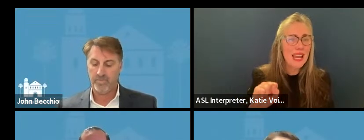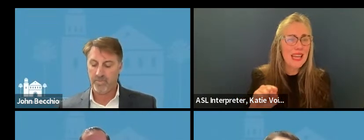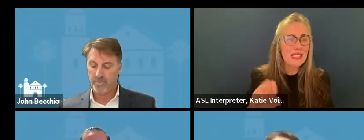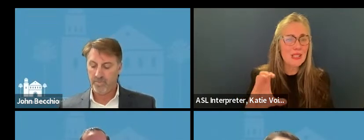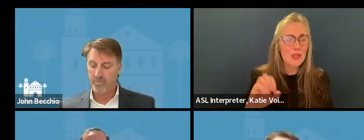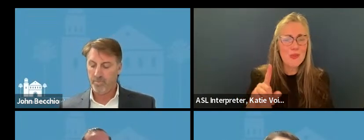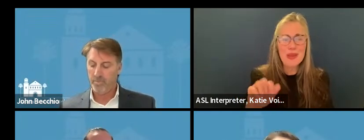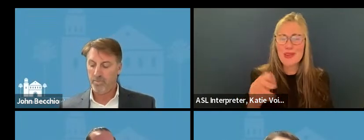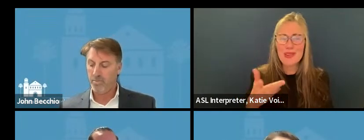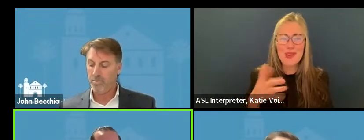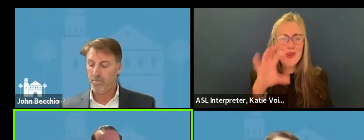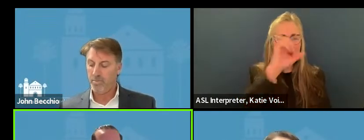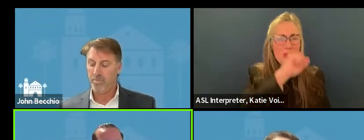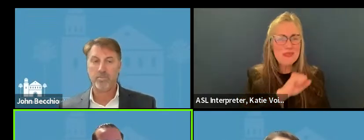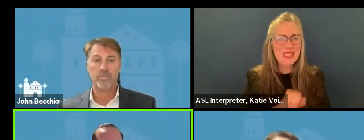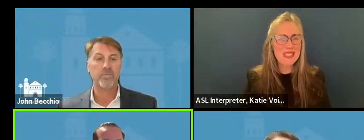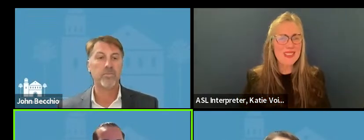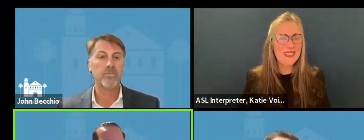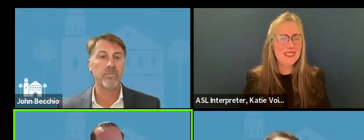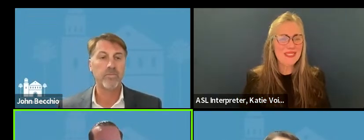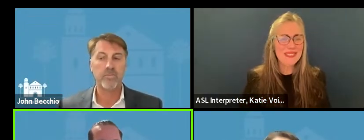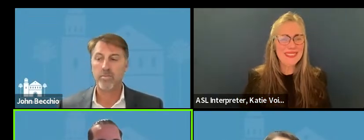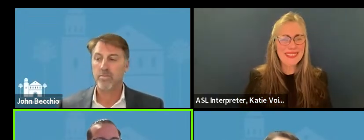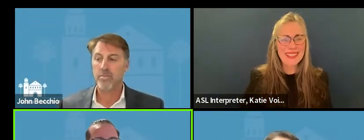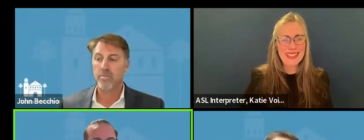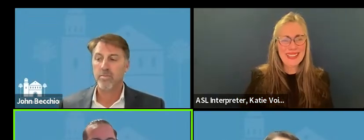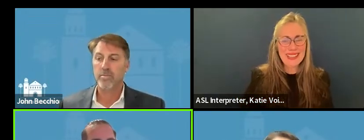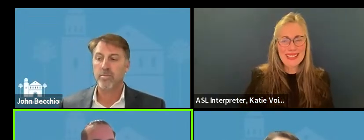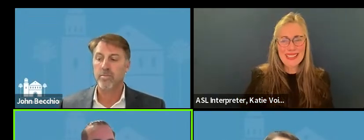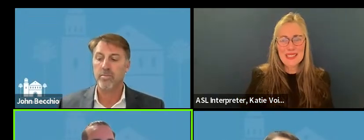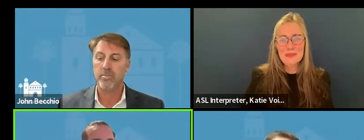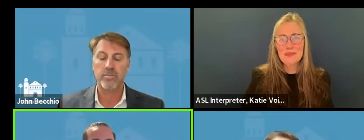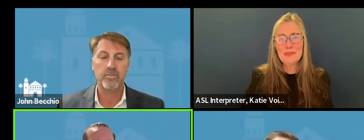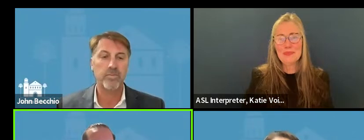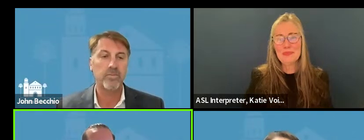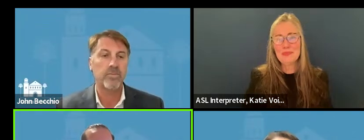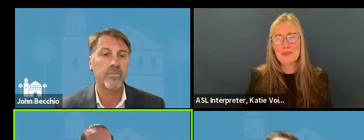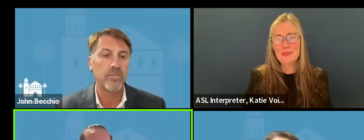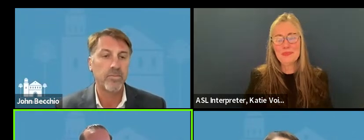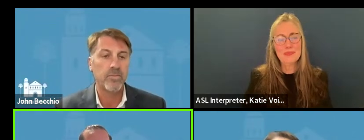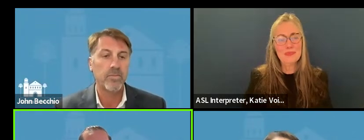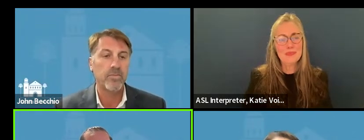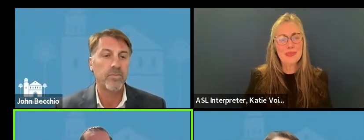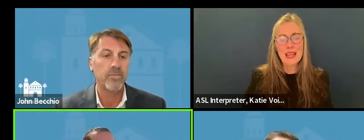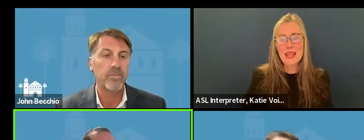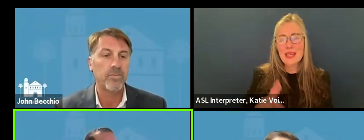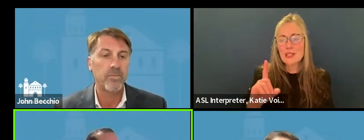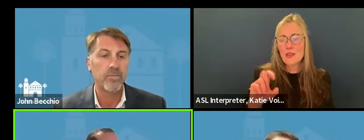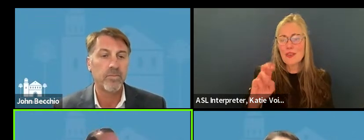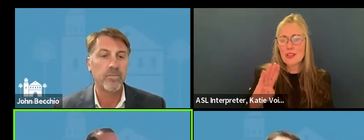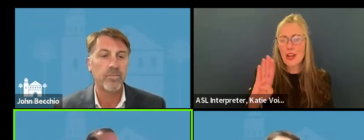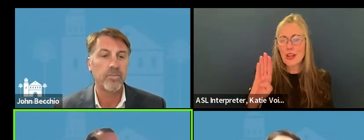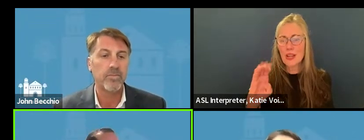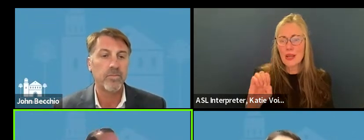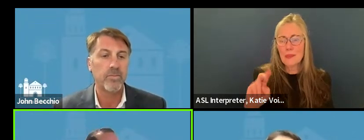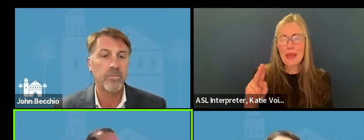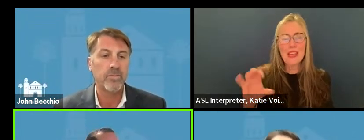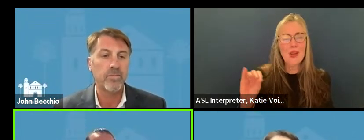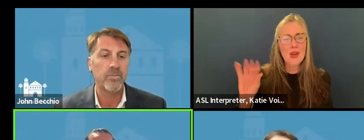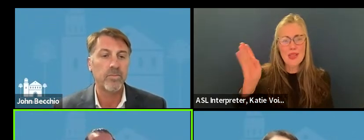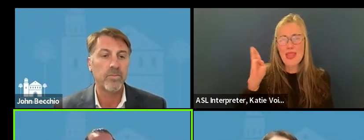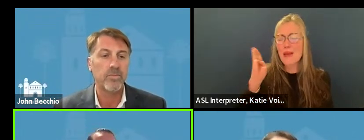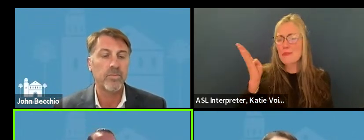time. Thank you. I just wanted to say, Dr. Becchio, that presentation